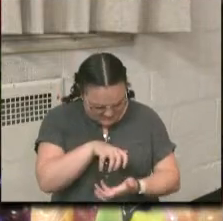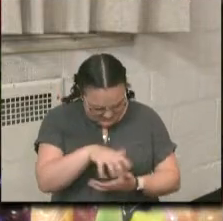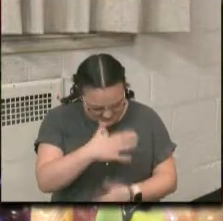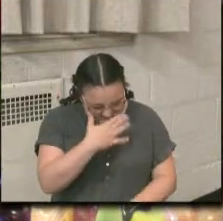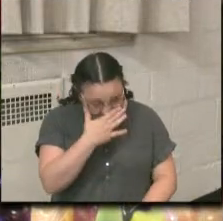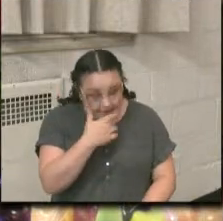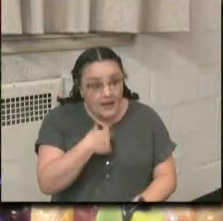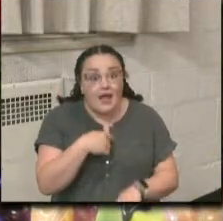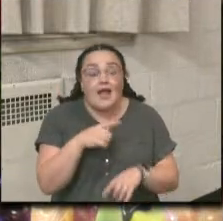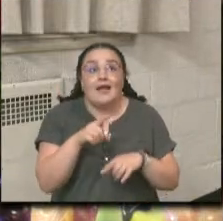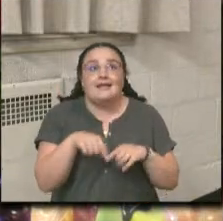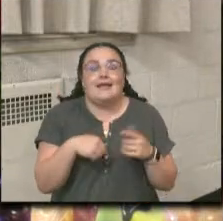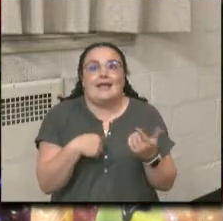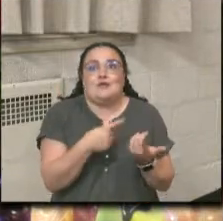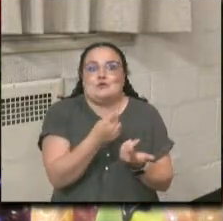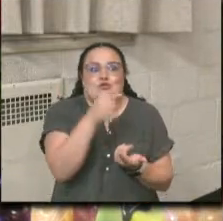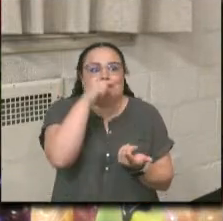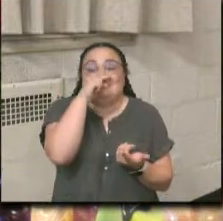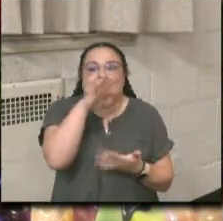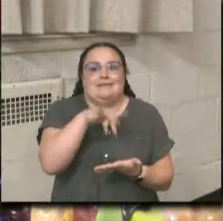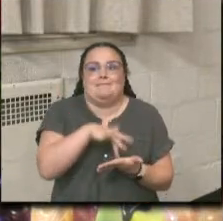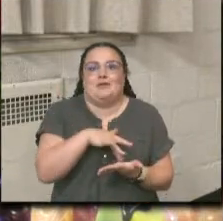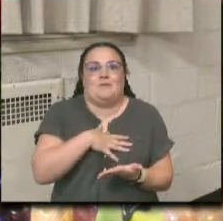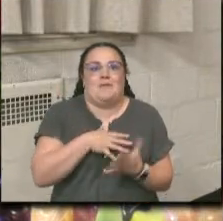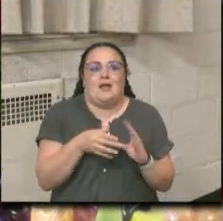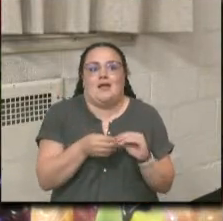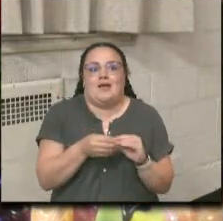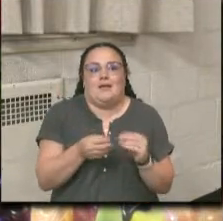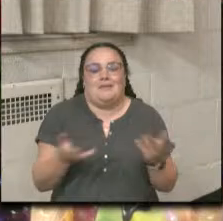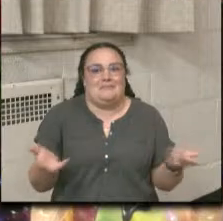I can't even follow that one.